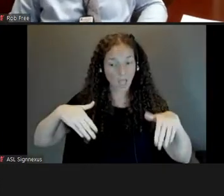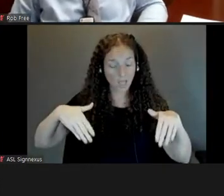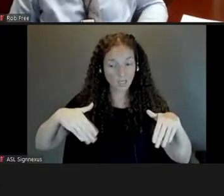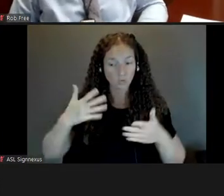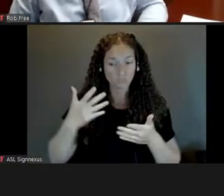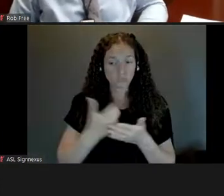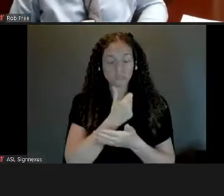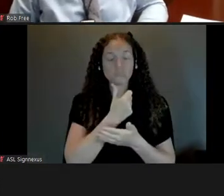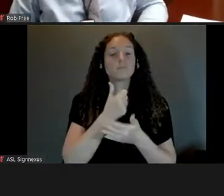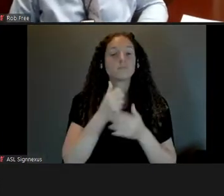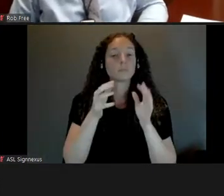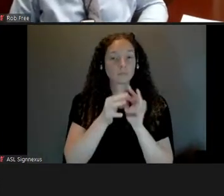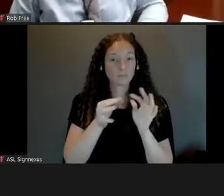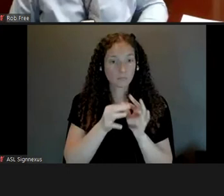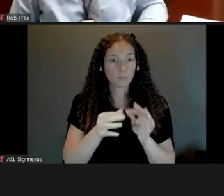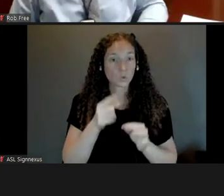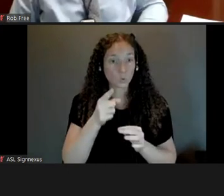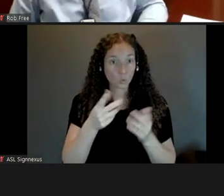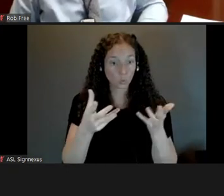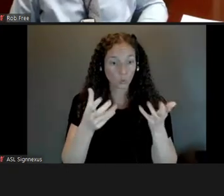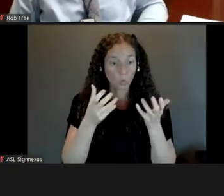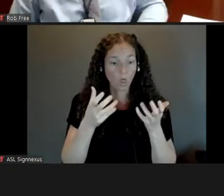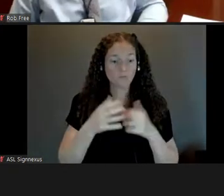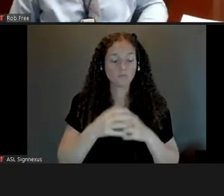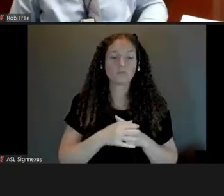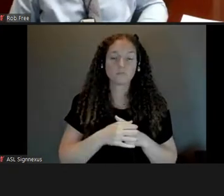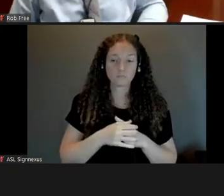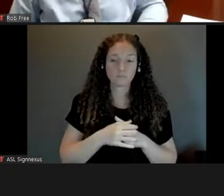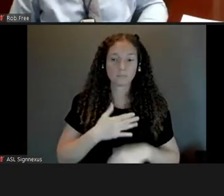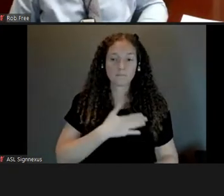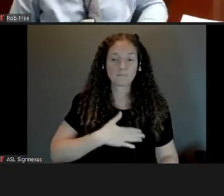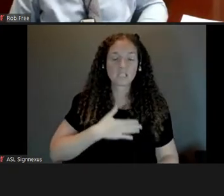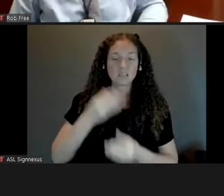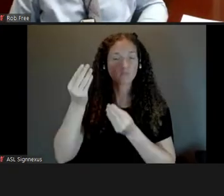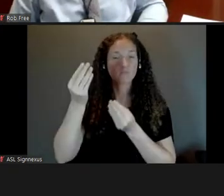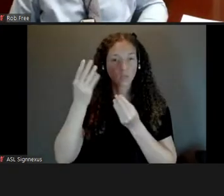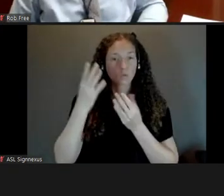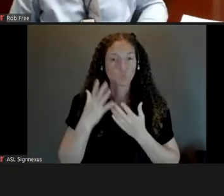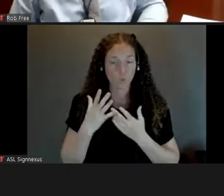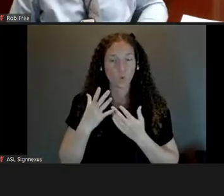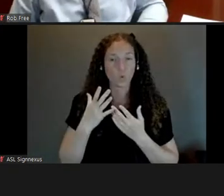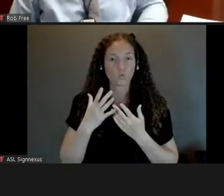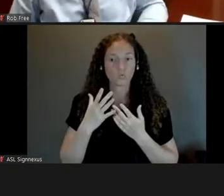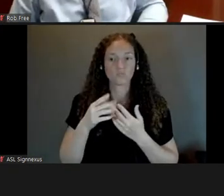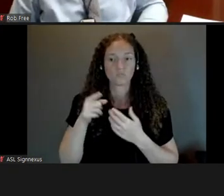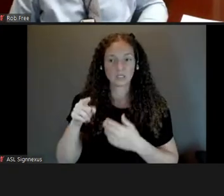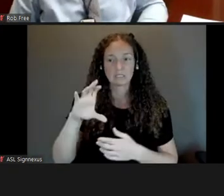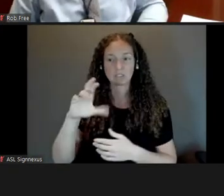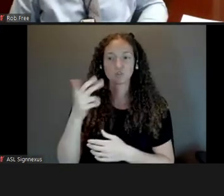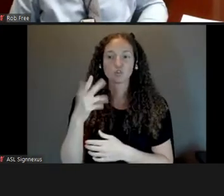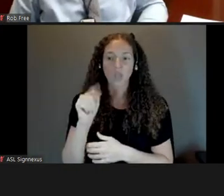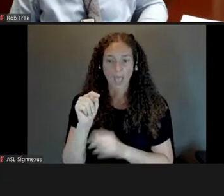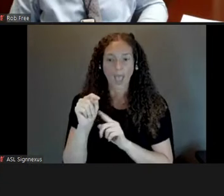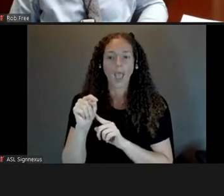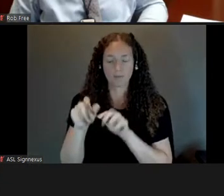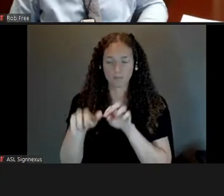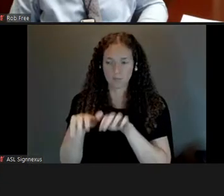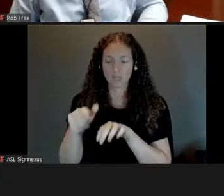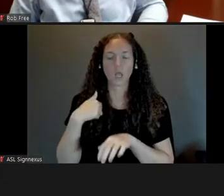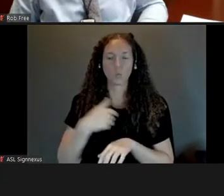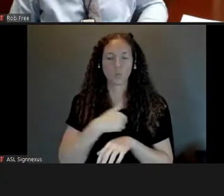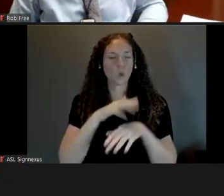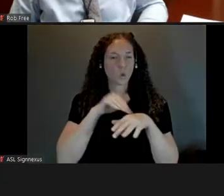and you registered or you want to speak, please just let us know in the chat function and we'll call on you. Okay. Thank